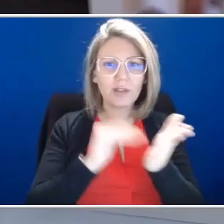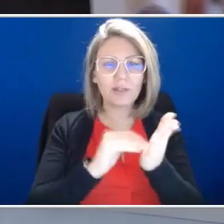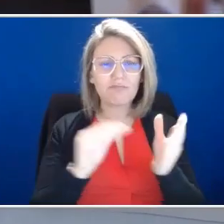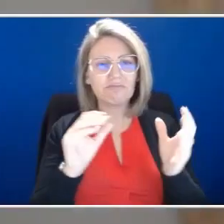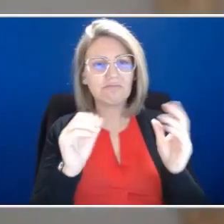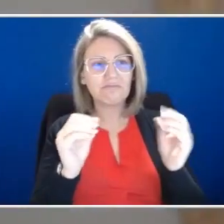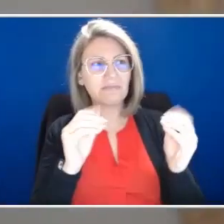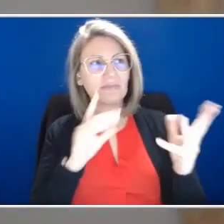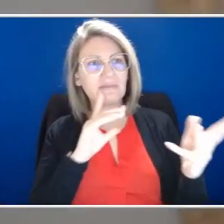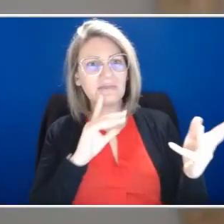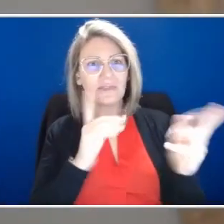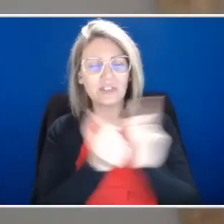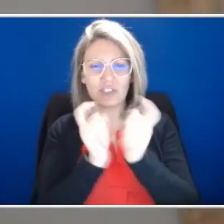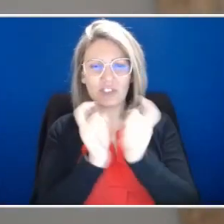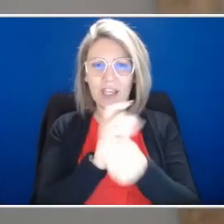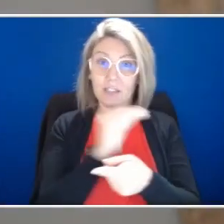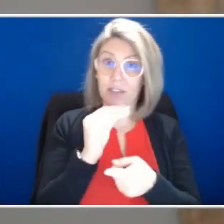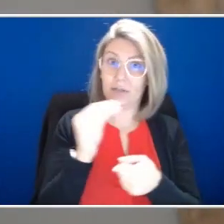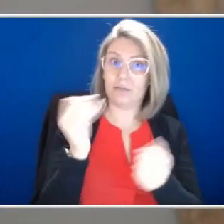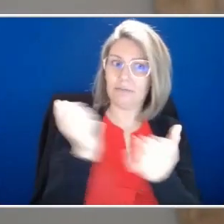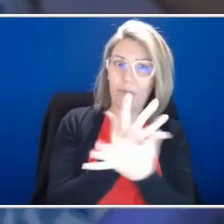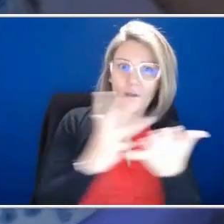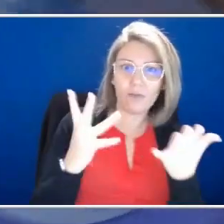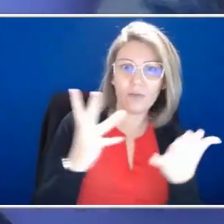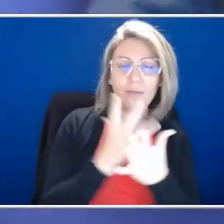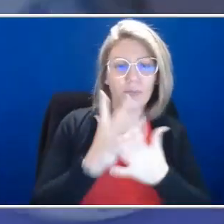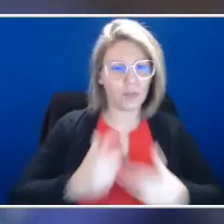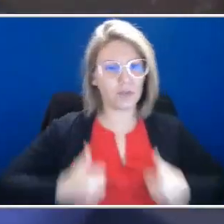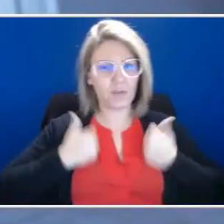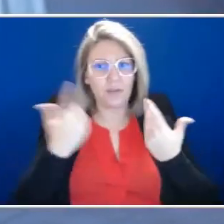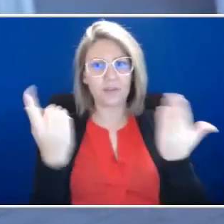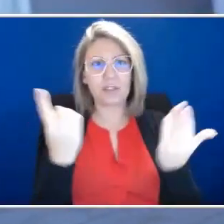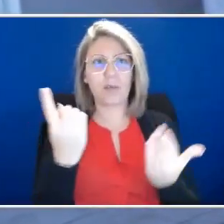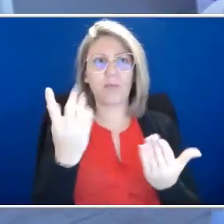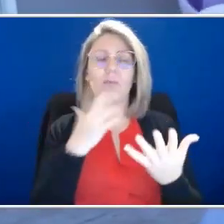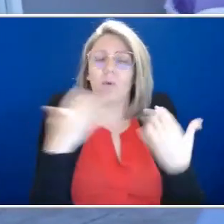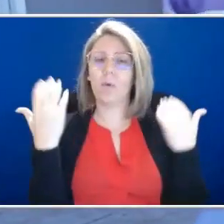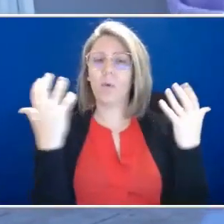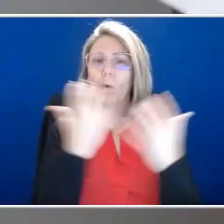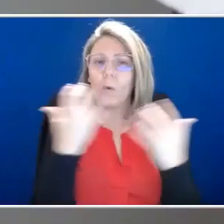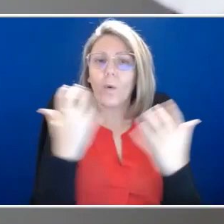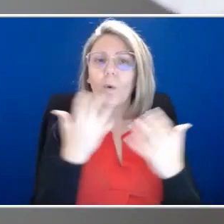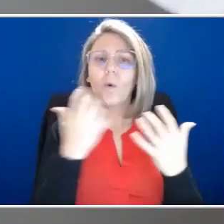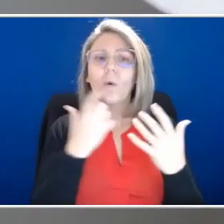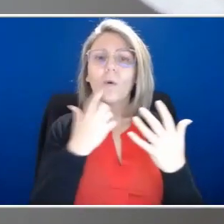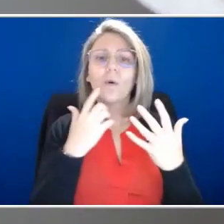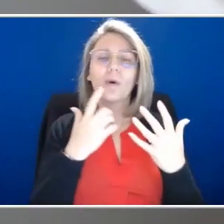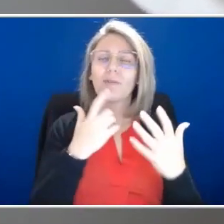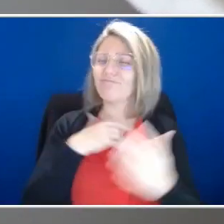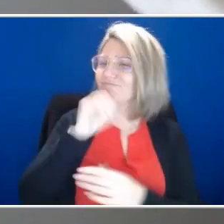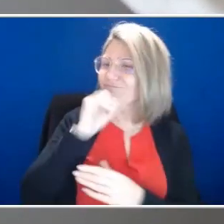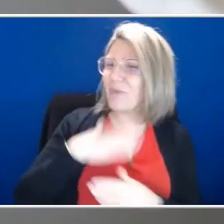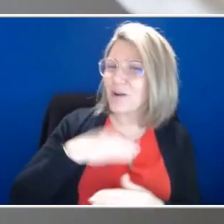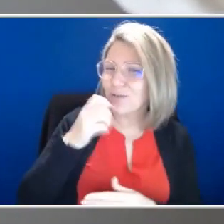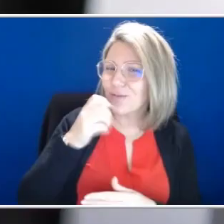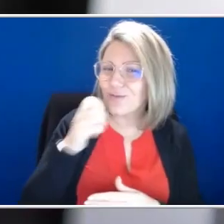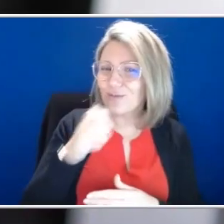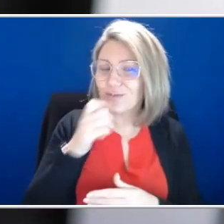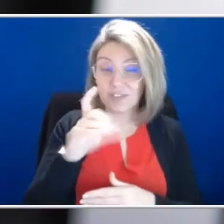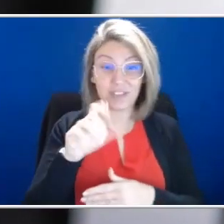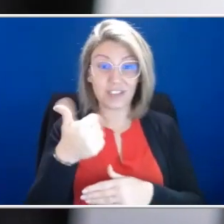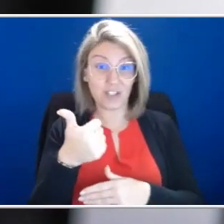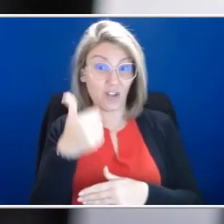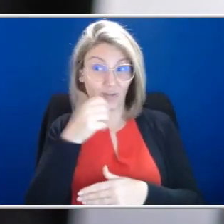and everything, as he has survived something profound. I love my girls. With 2 beautiful daughters, another baby girl due any day